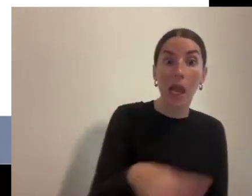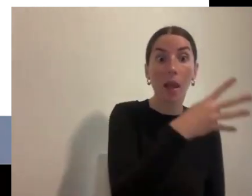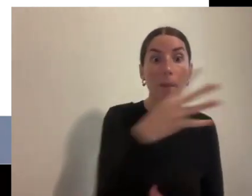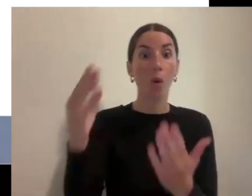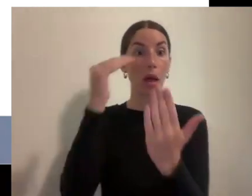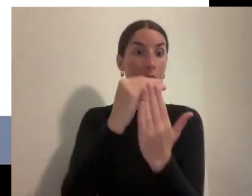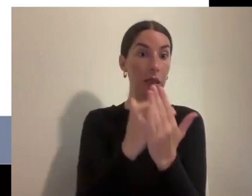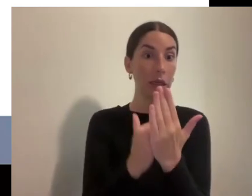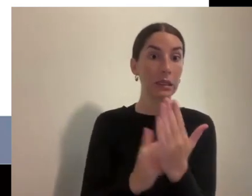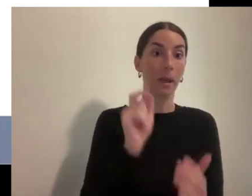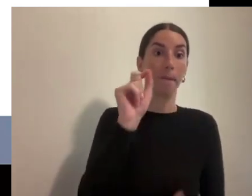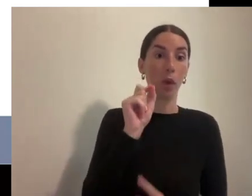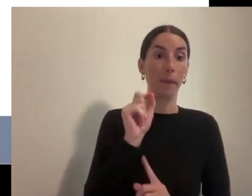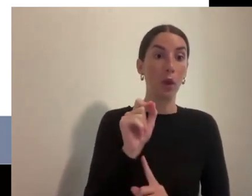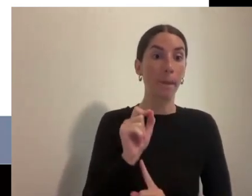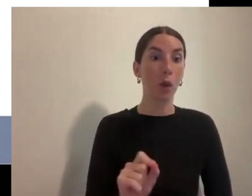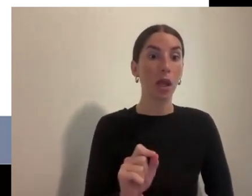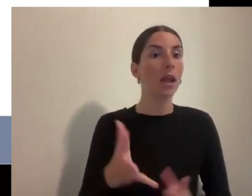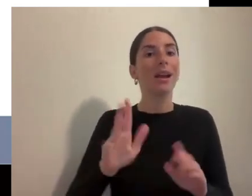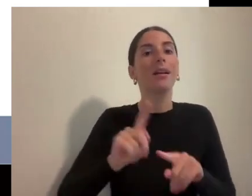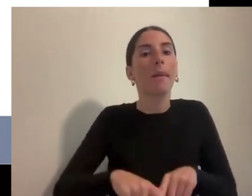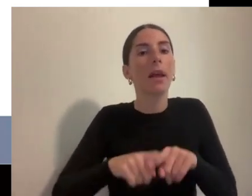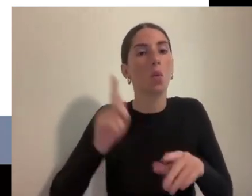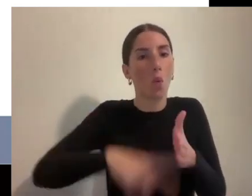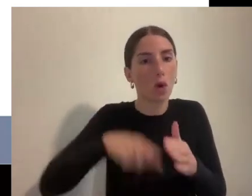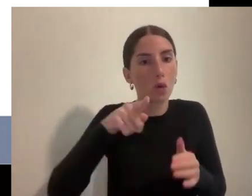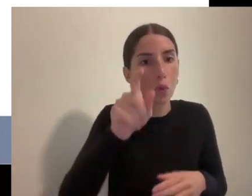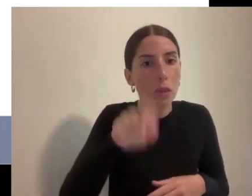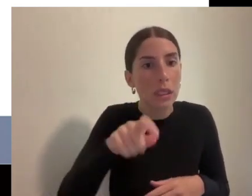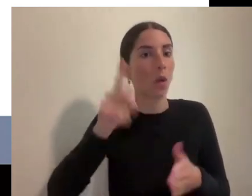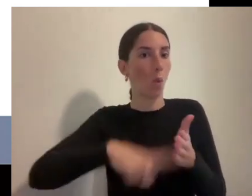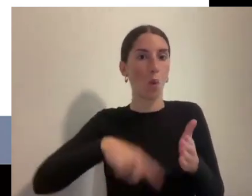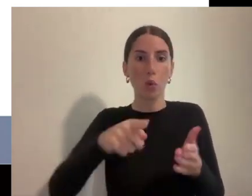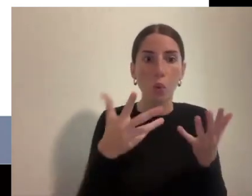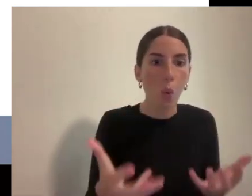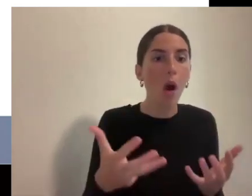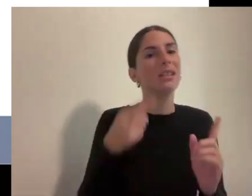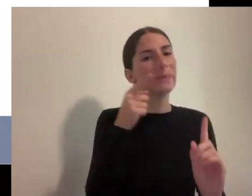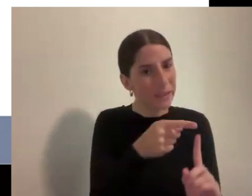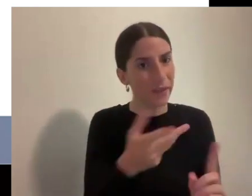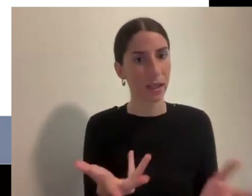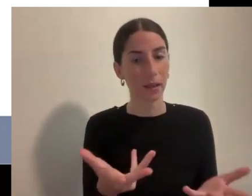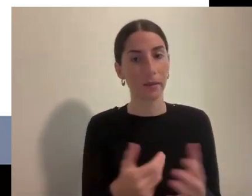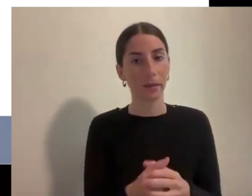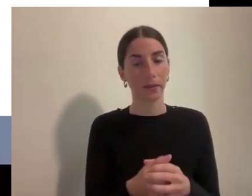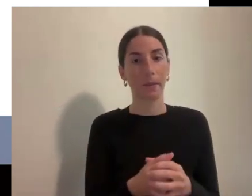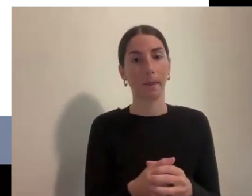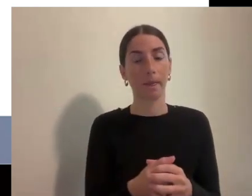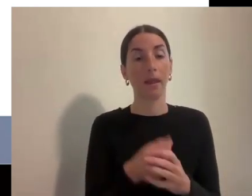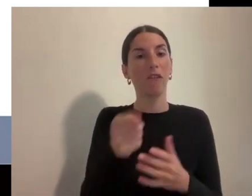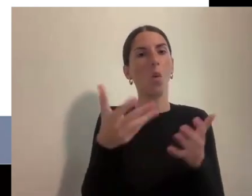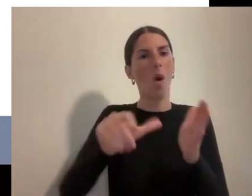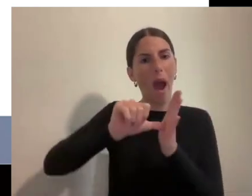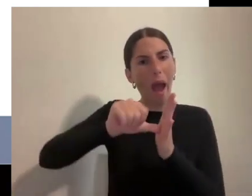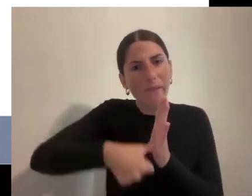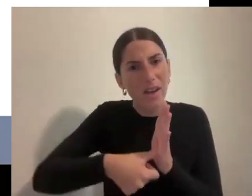want bullet points? Depending on what you need, what you want, be specific about it. If there is something that you want to emphasize and that